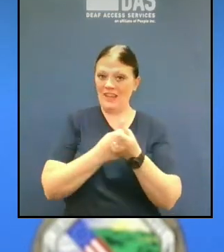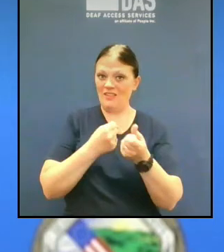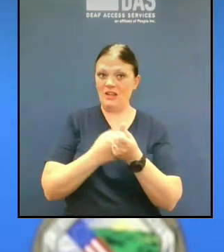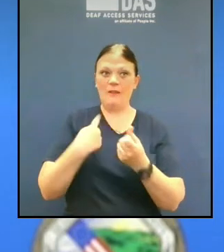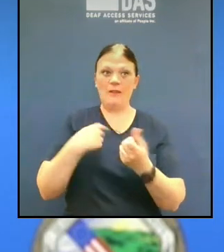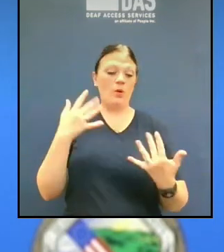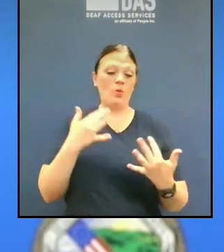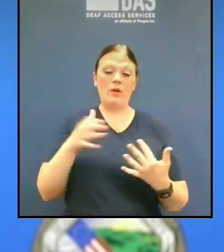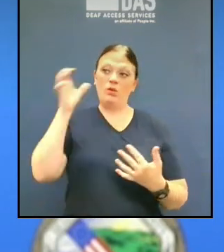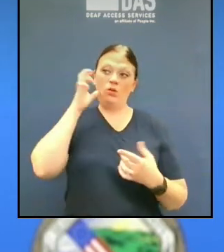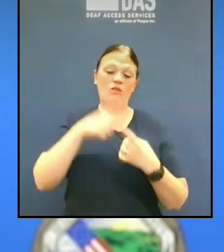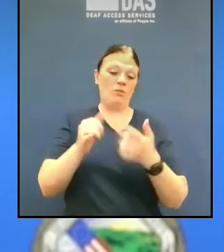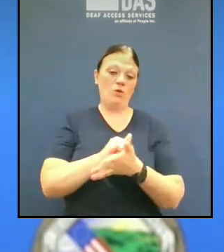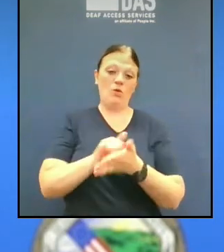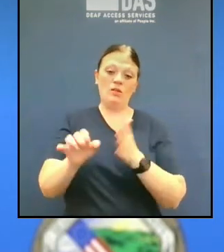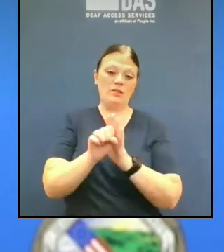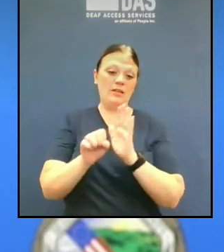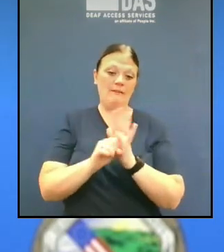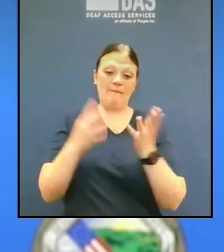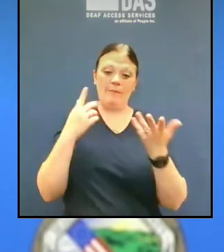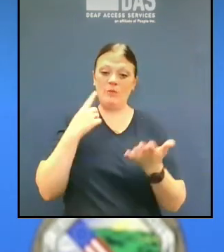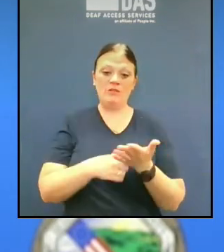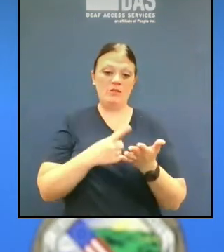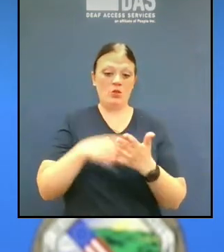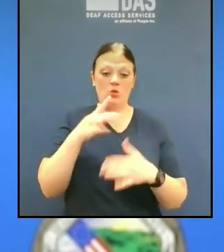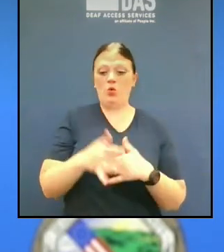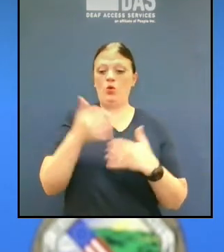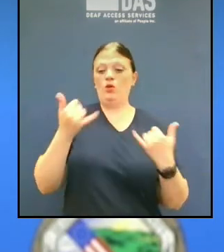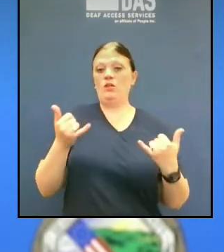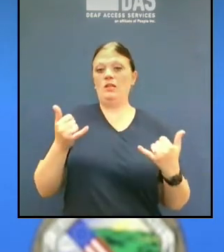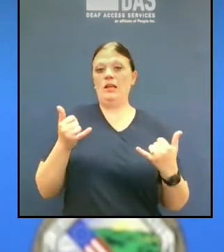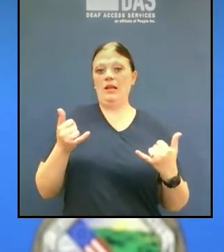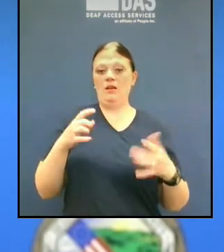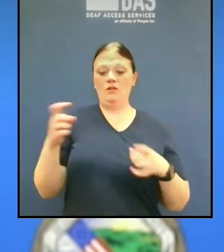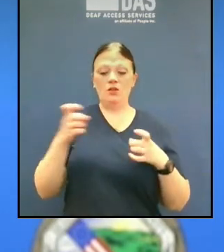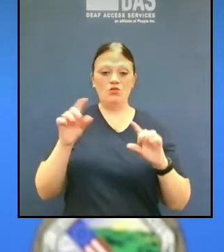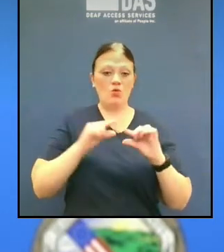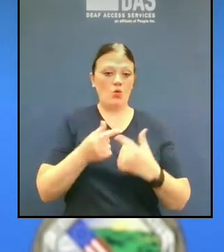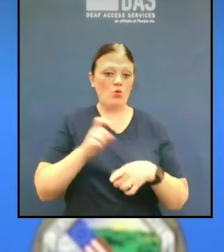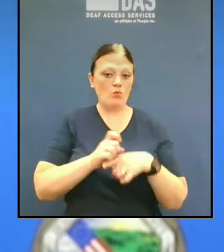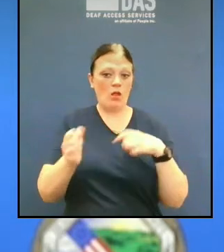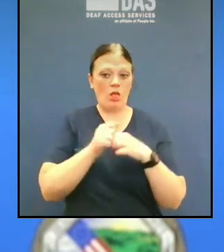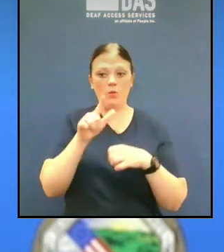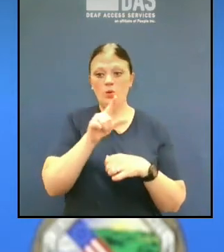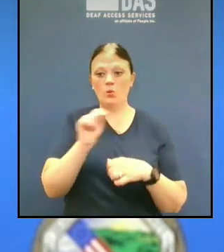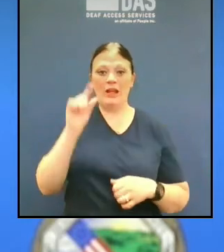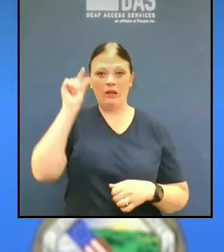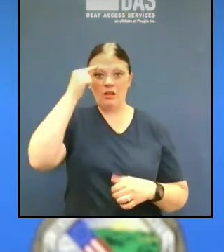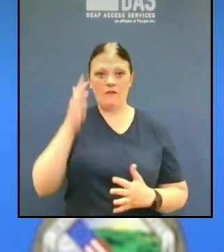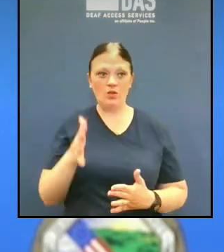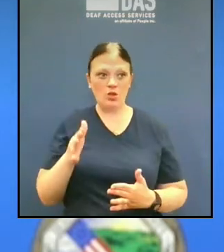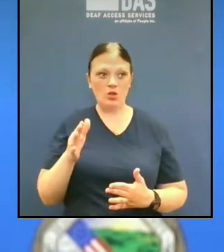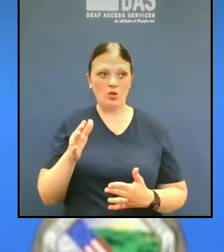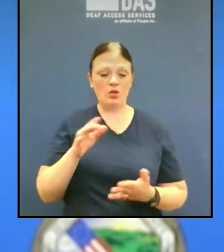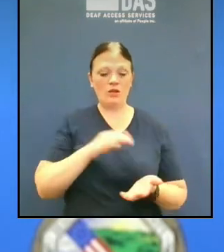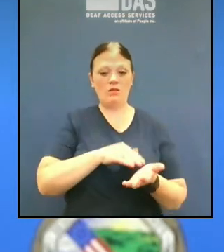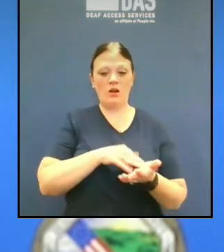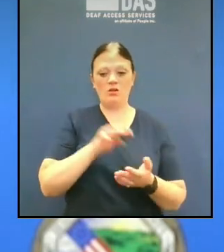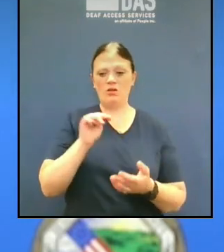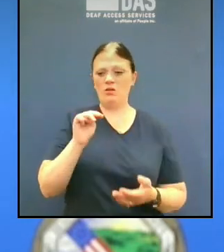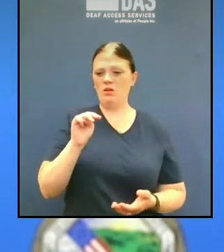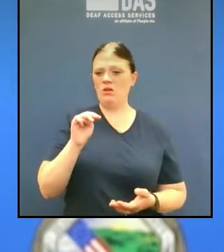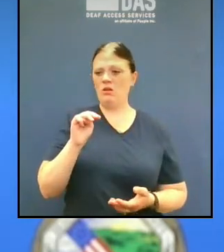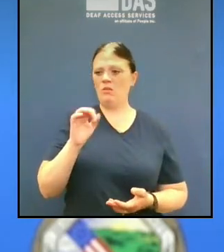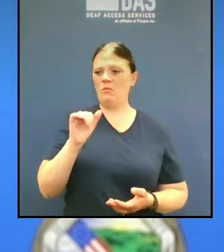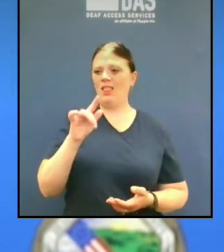just waiting word from New York State. It was discussed earlier today on the control group call with the Lieutenant Governor and Dr. Jim Malatras from Empire